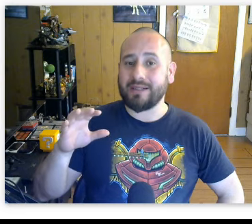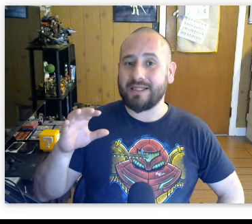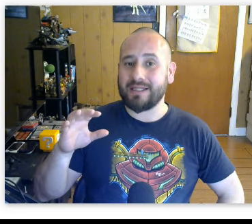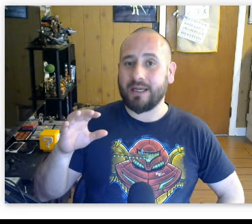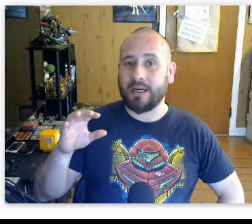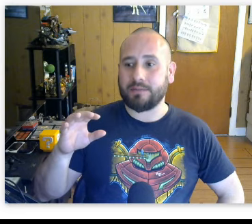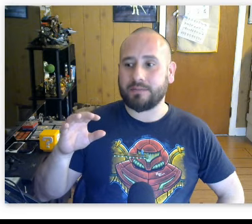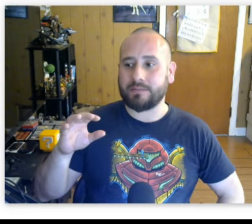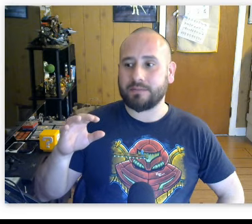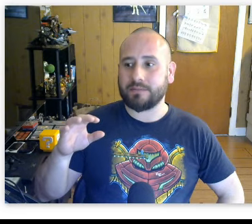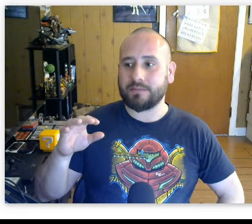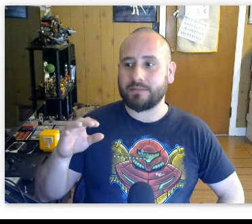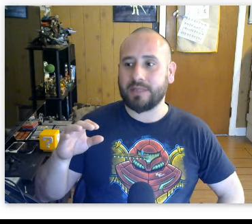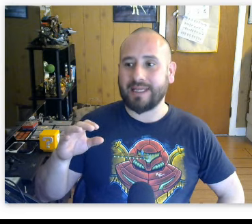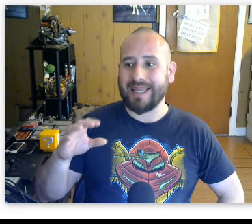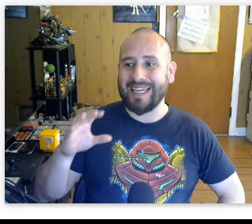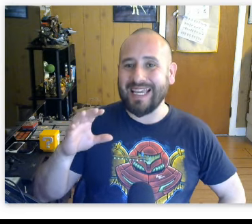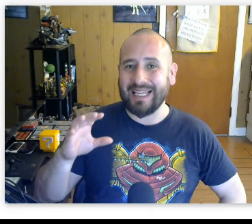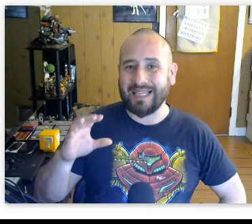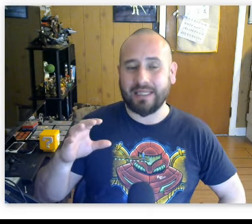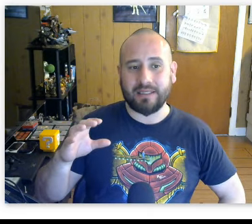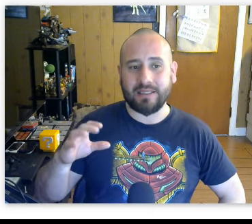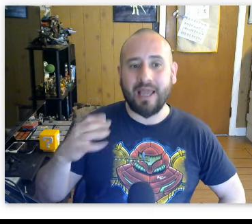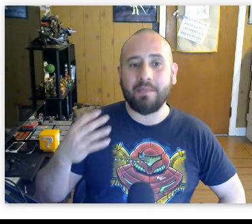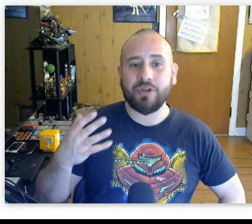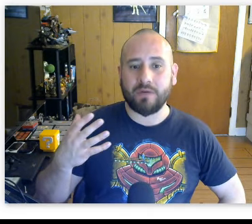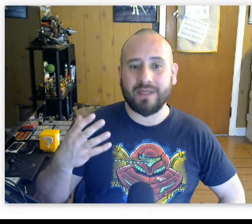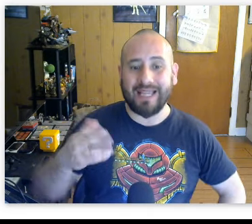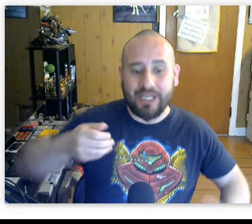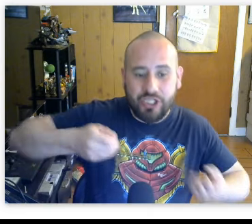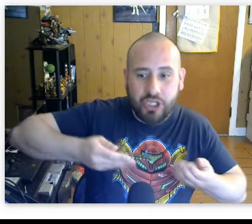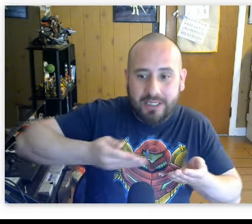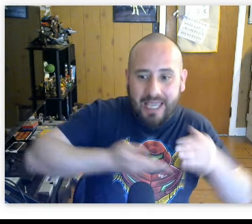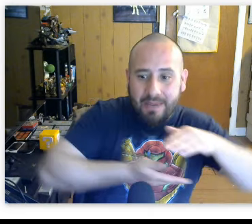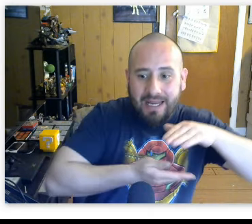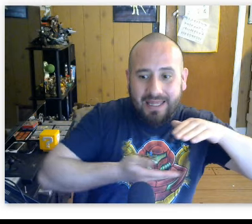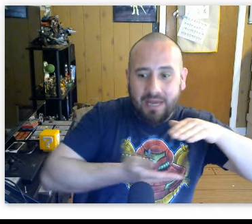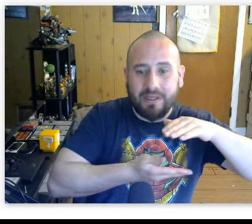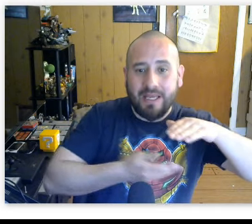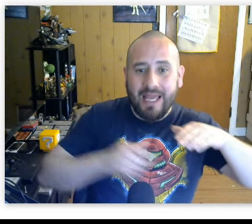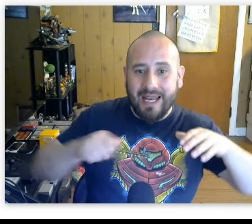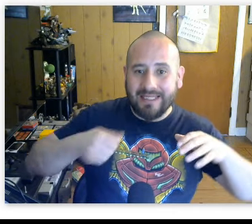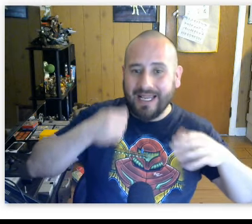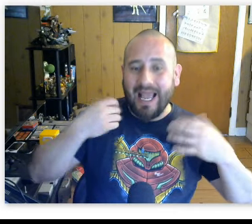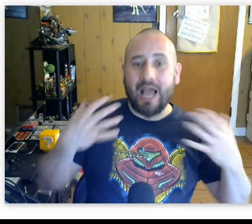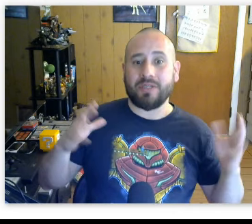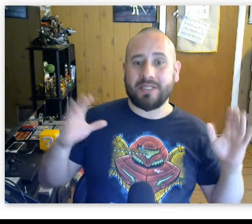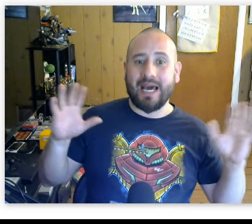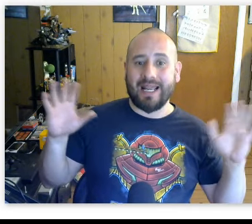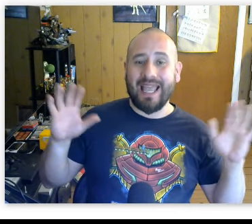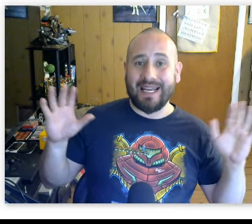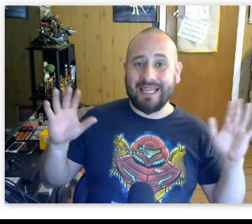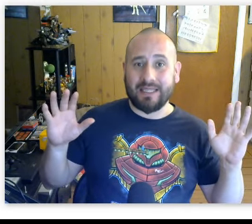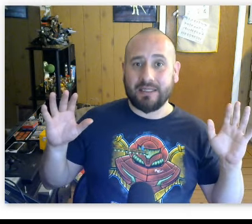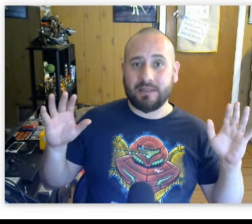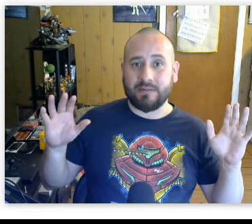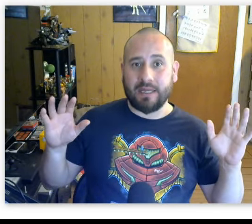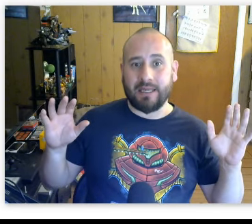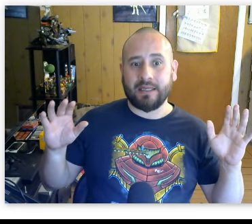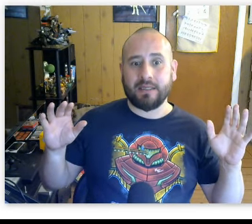about um like the heat, like the temperature of it, like it just came out of the oven and it's like, ow, this is hot, I can't eat